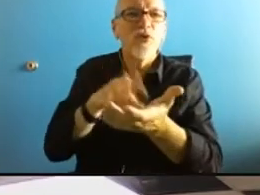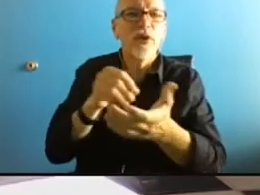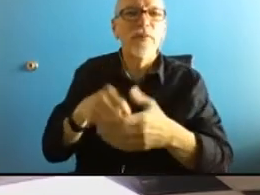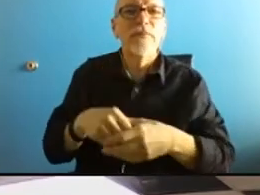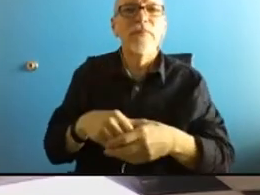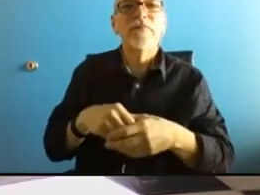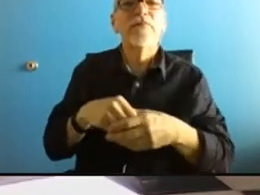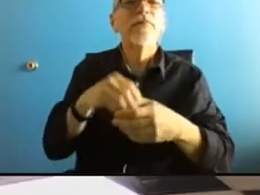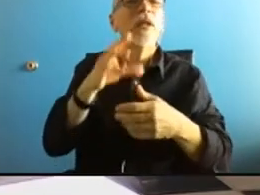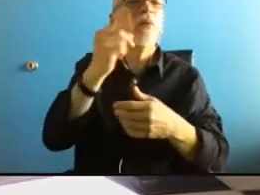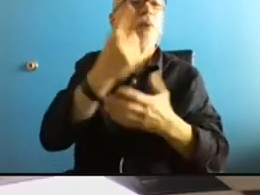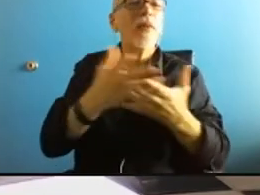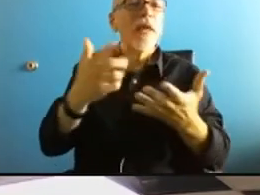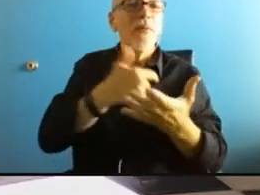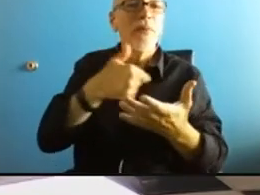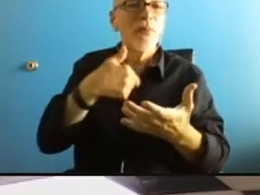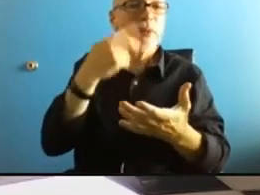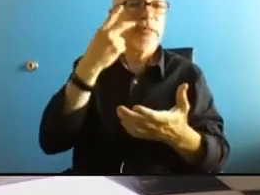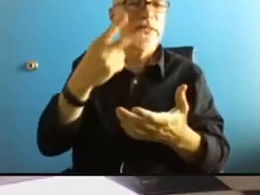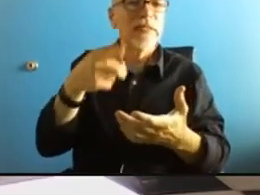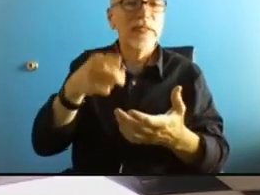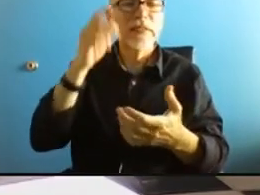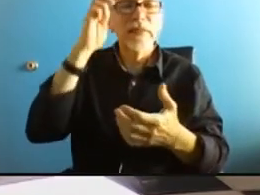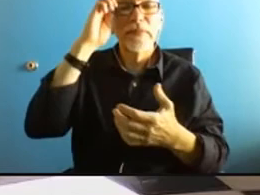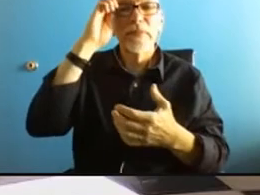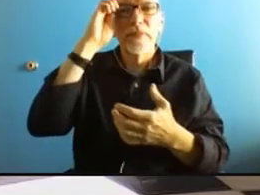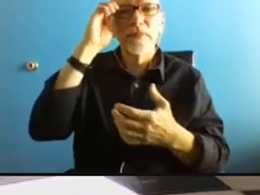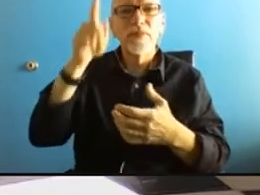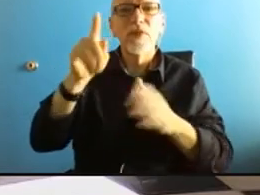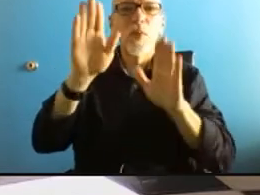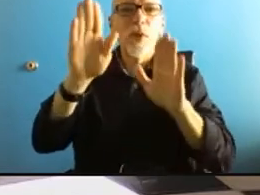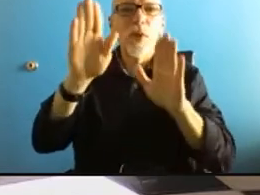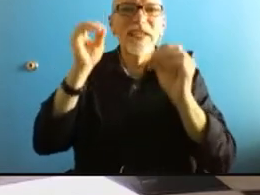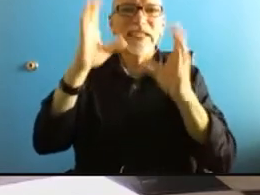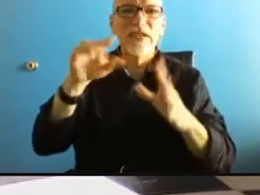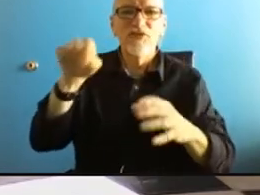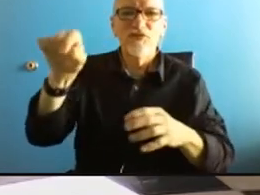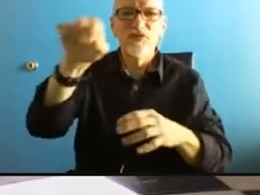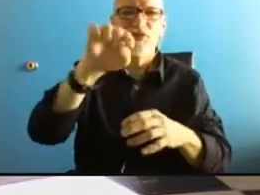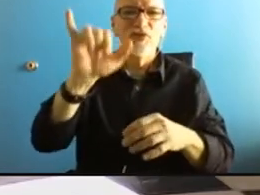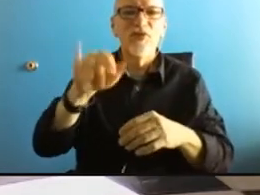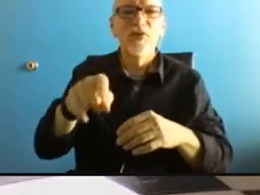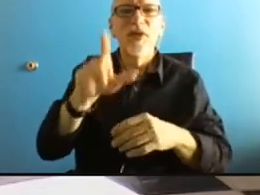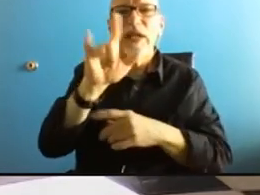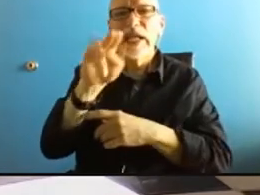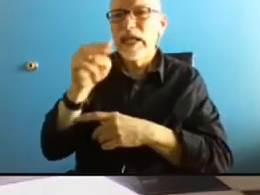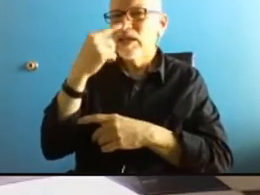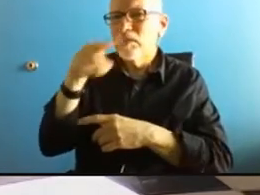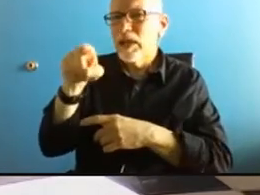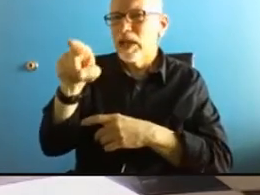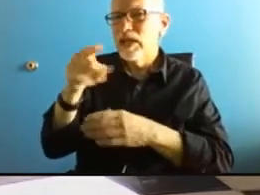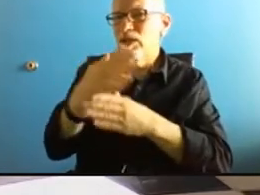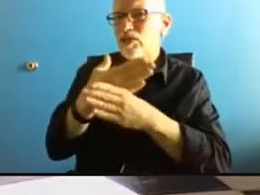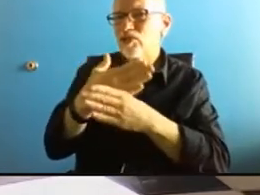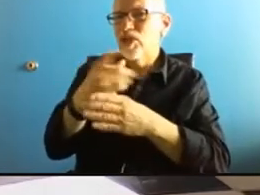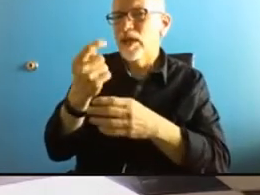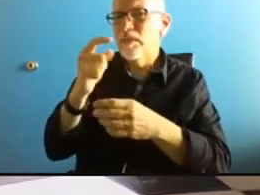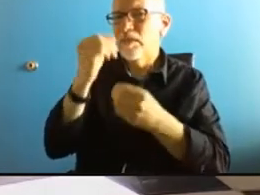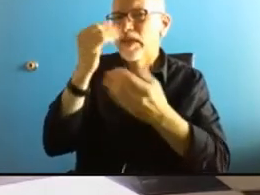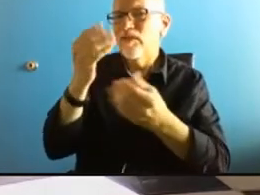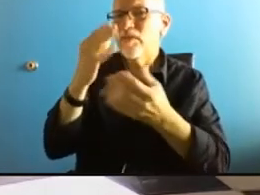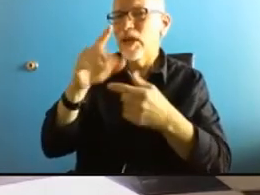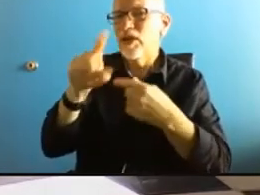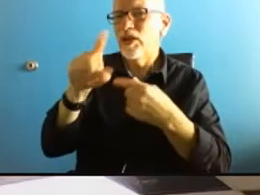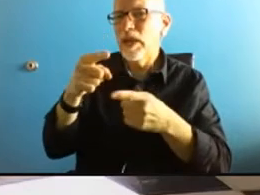also see here are some incredible educators in the room as well. So, Lynn, do you mind sharing a little bit of information